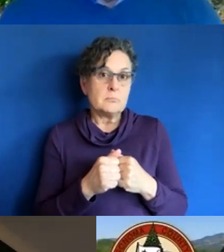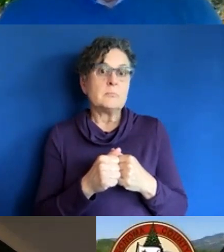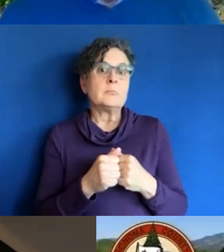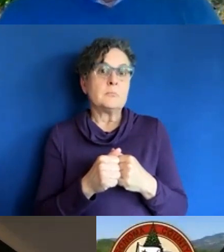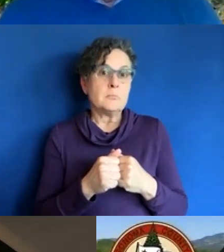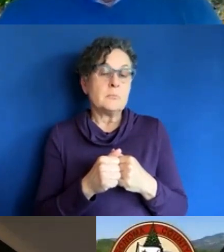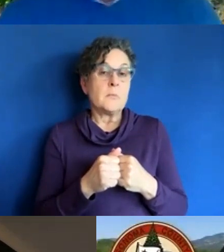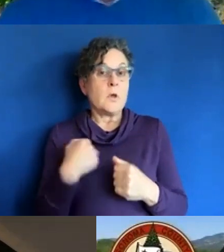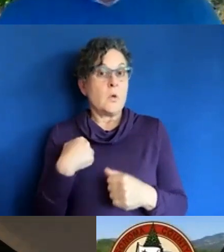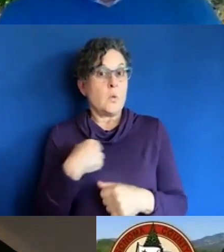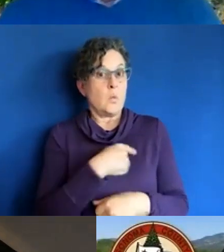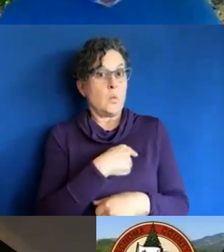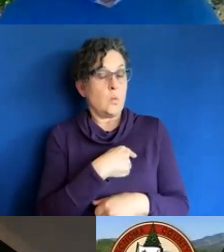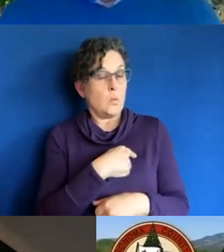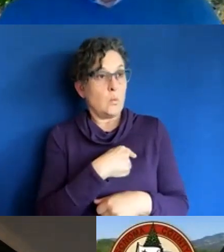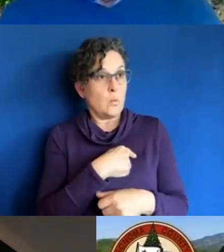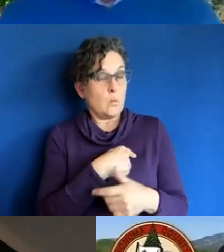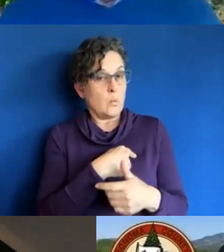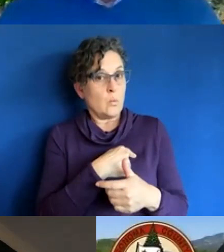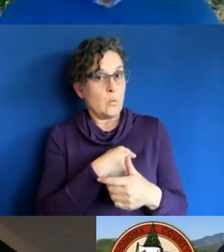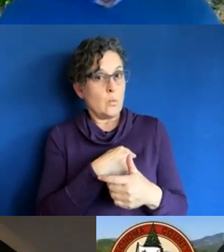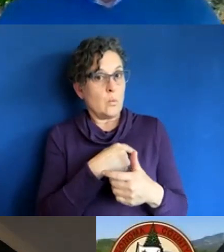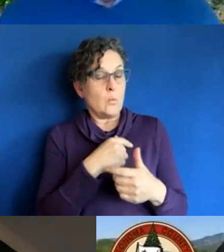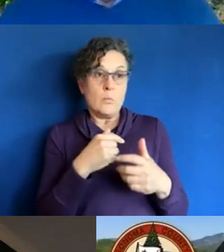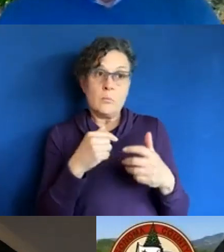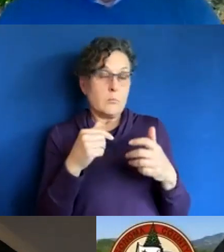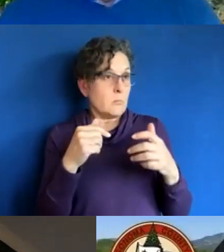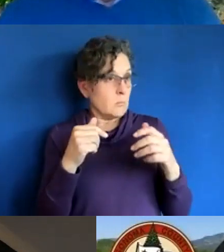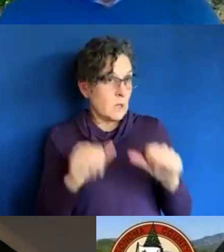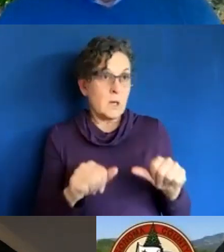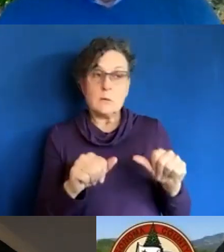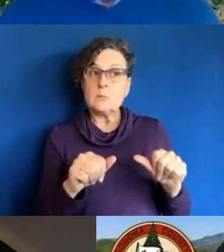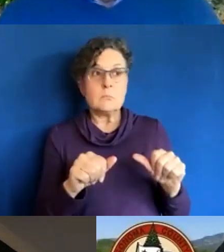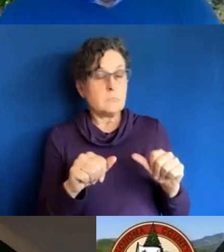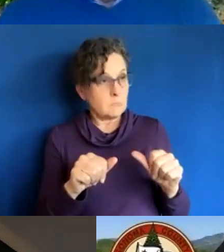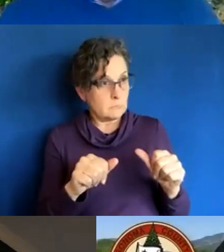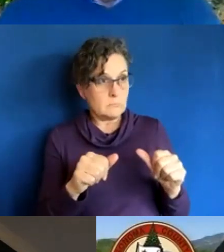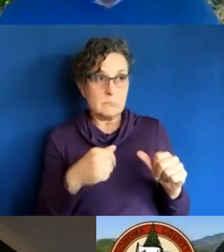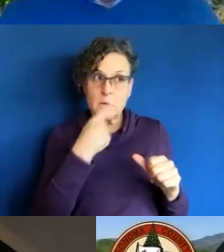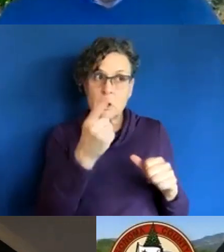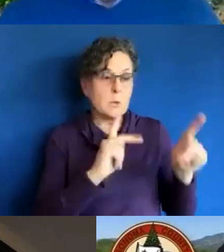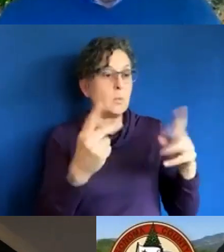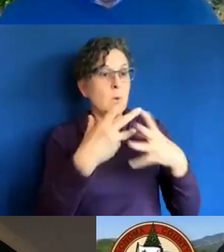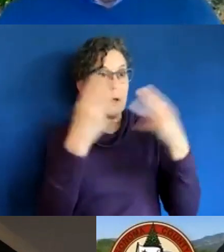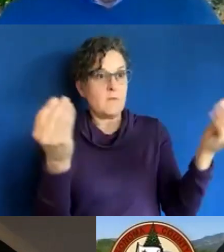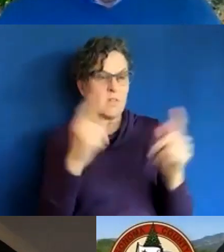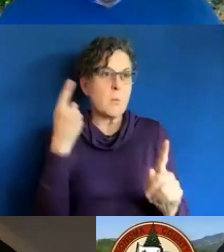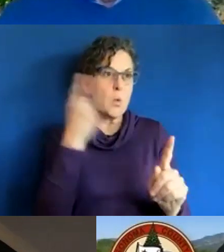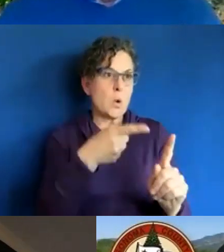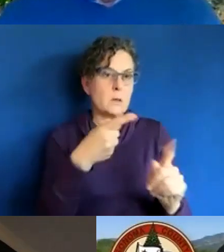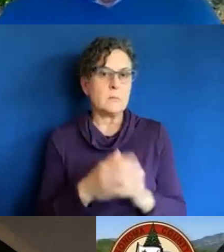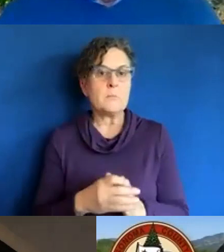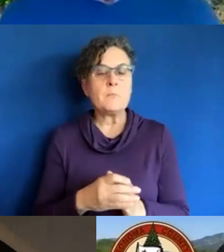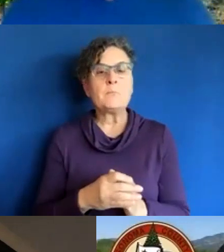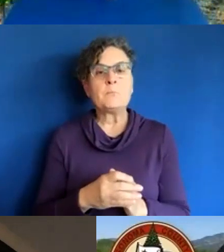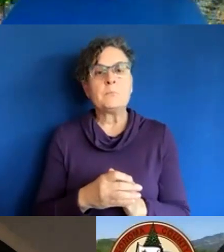not only our law enforcement, but law enforcement in the cities to continue to move people out of areas that are public. And so I don't know if anybody